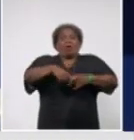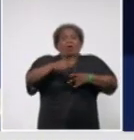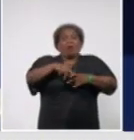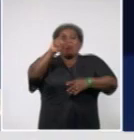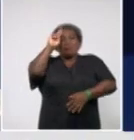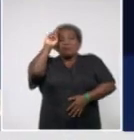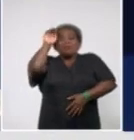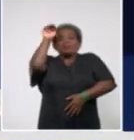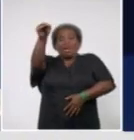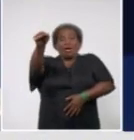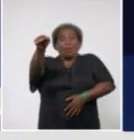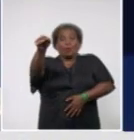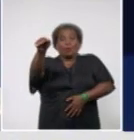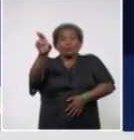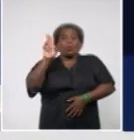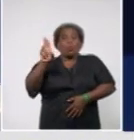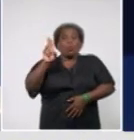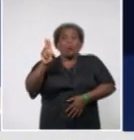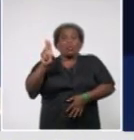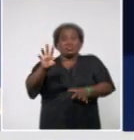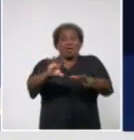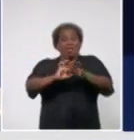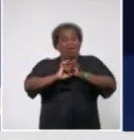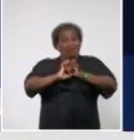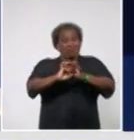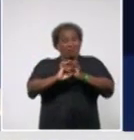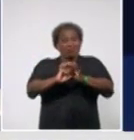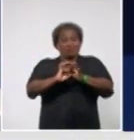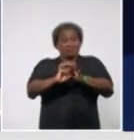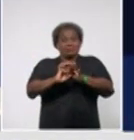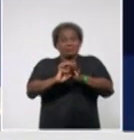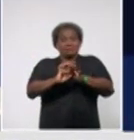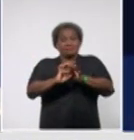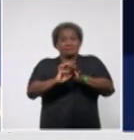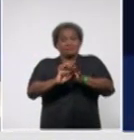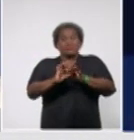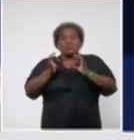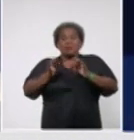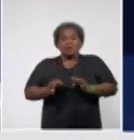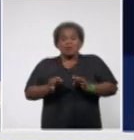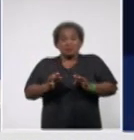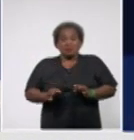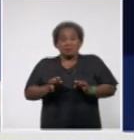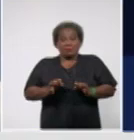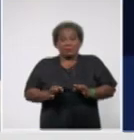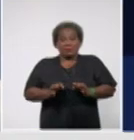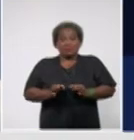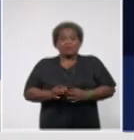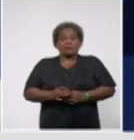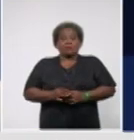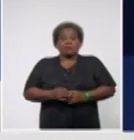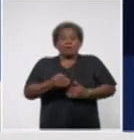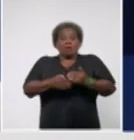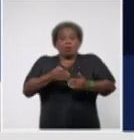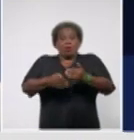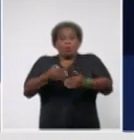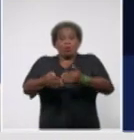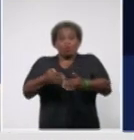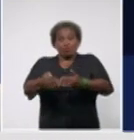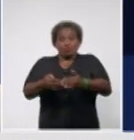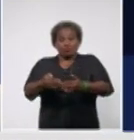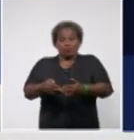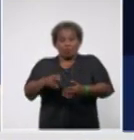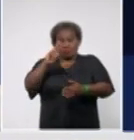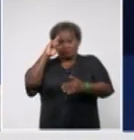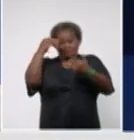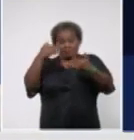care, his clinical evolution meant that little could be done, although the patient